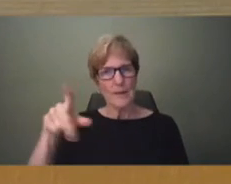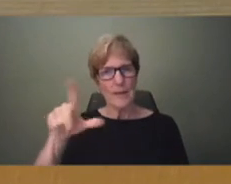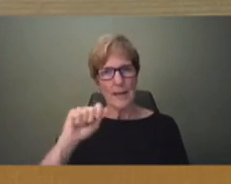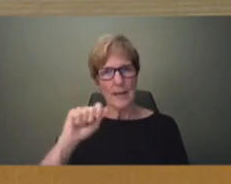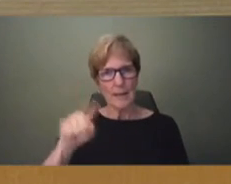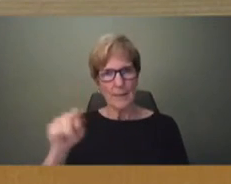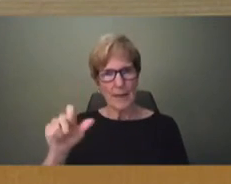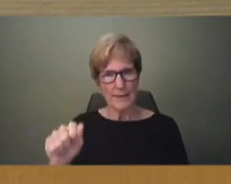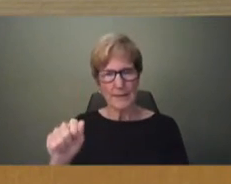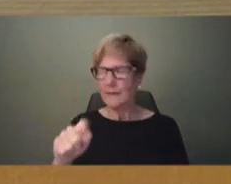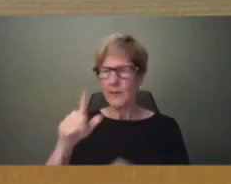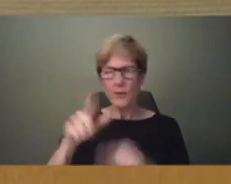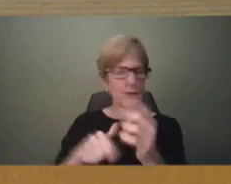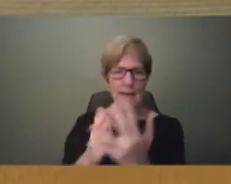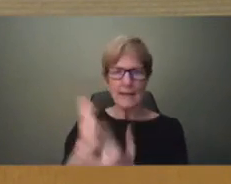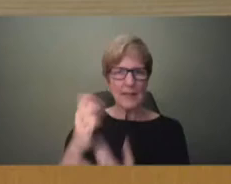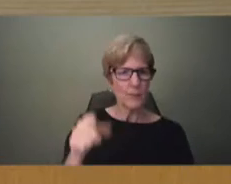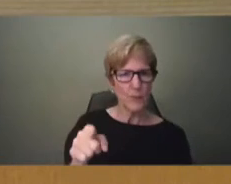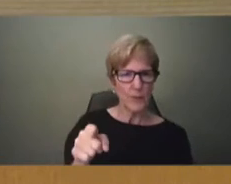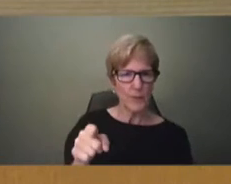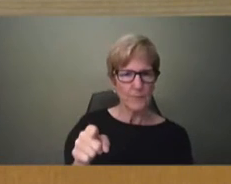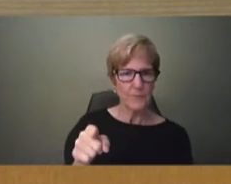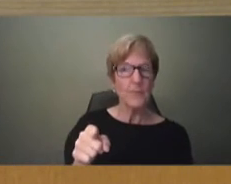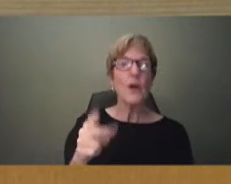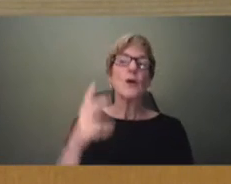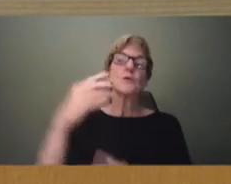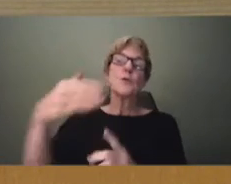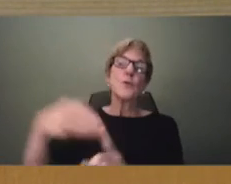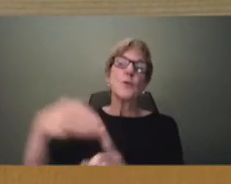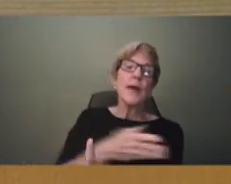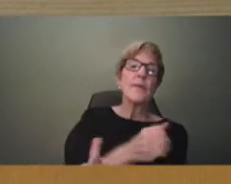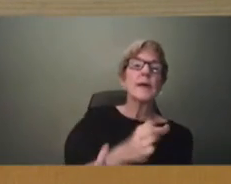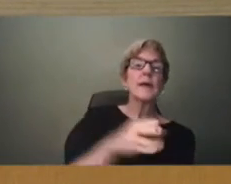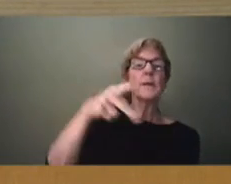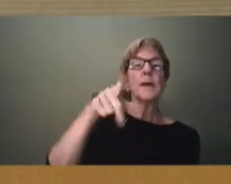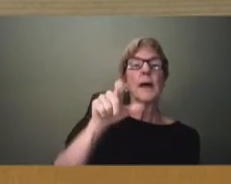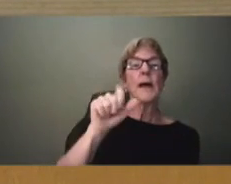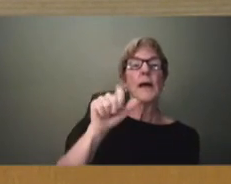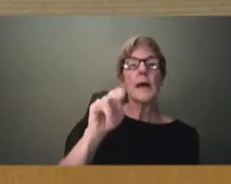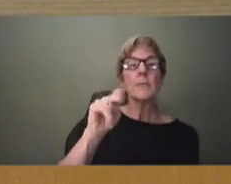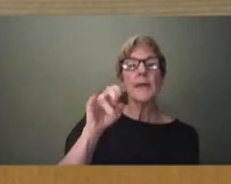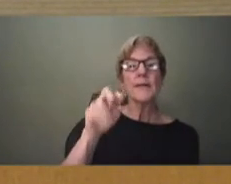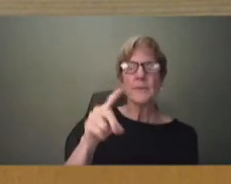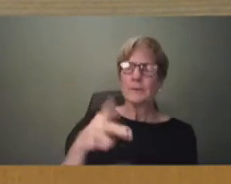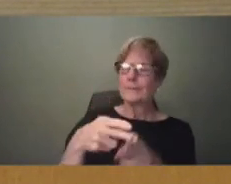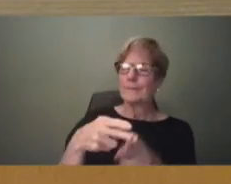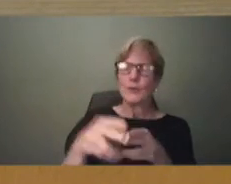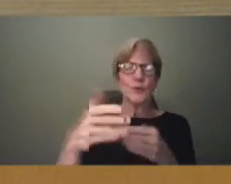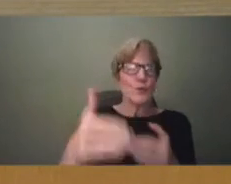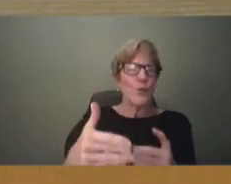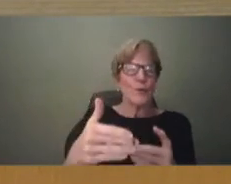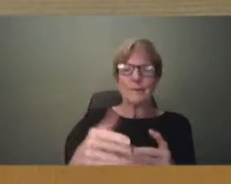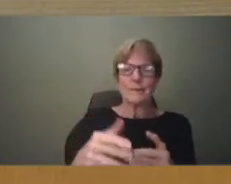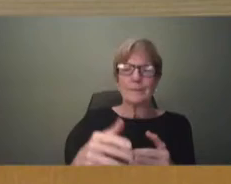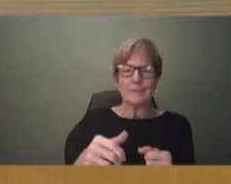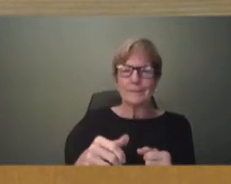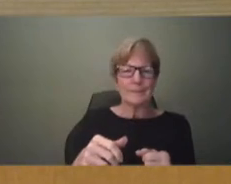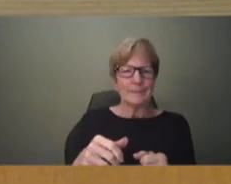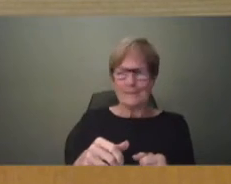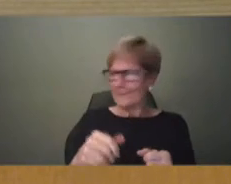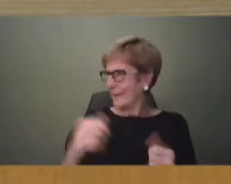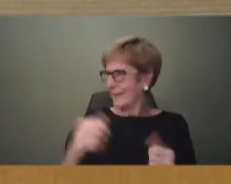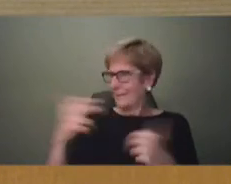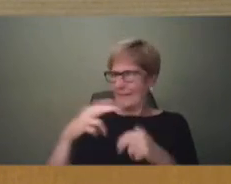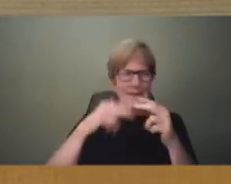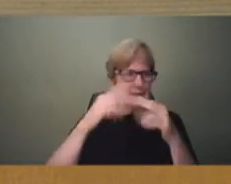through there so they're coming in off a planfield plane field is a very short Street no longer than this than this the